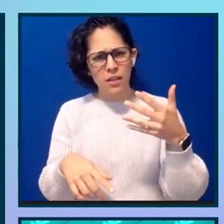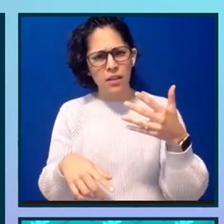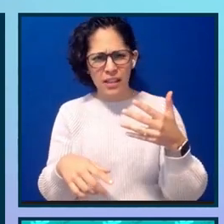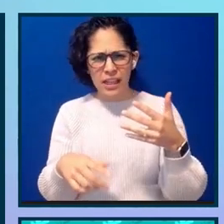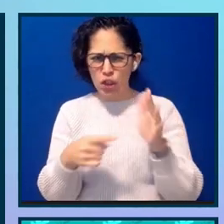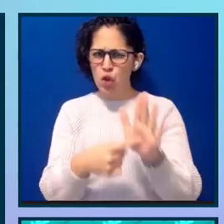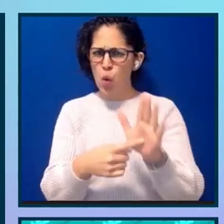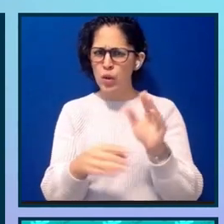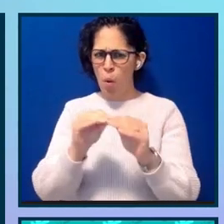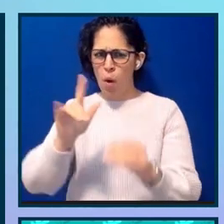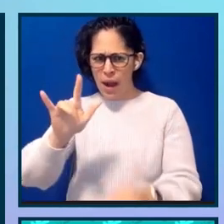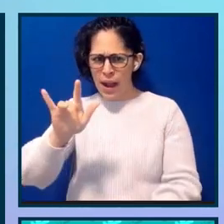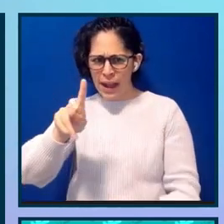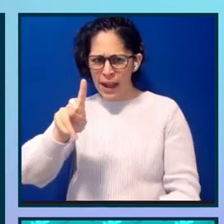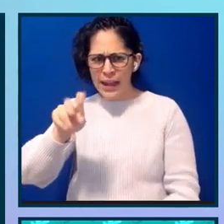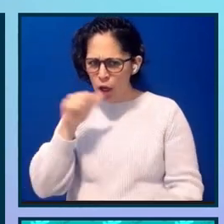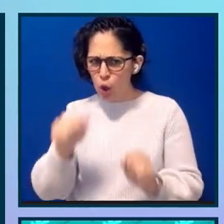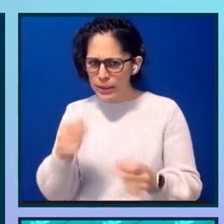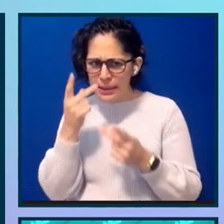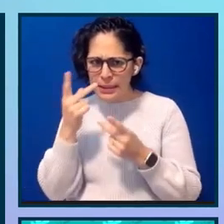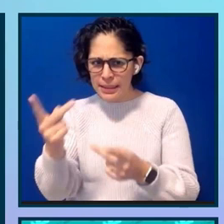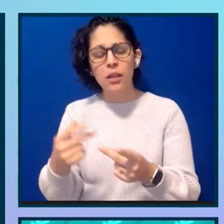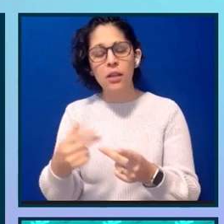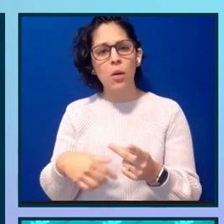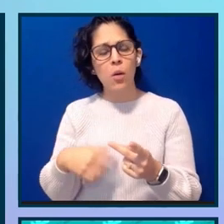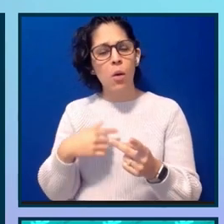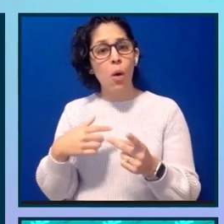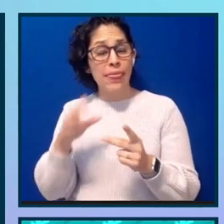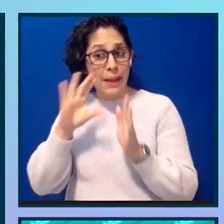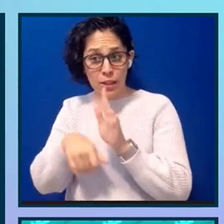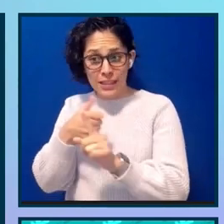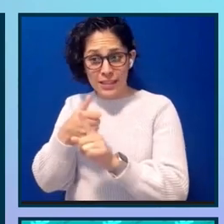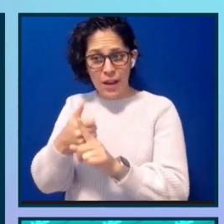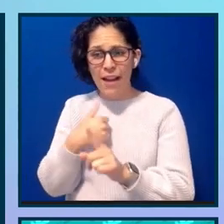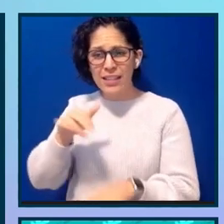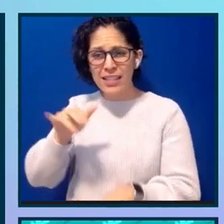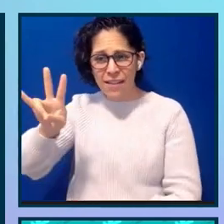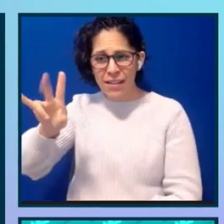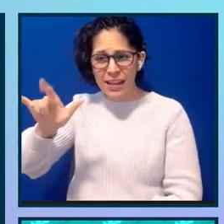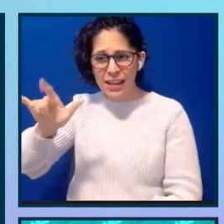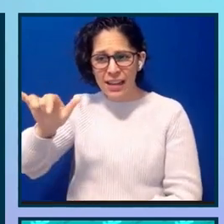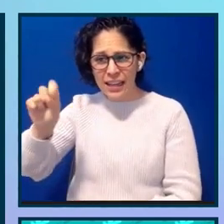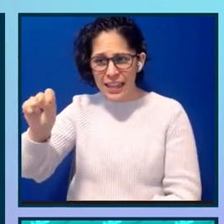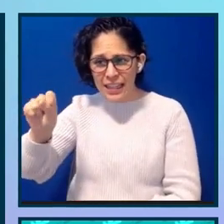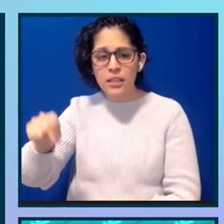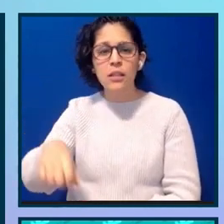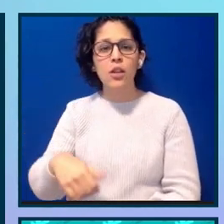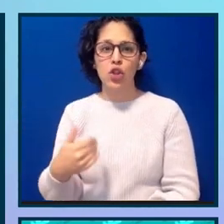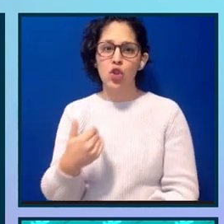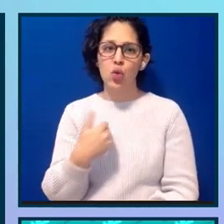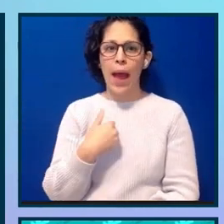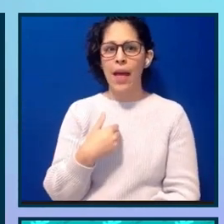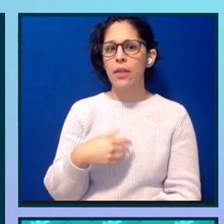see. So there were seven links on the image. There's the space jam, so back to the main page